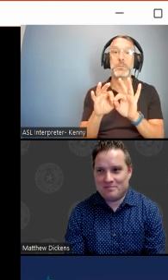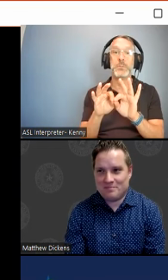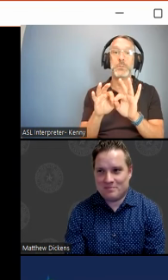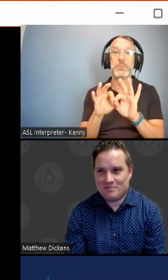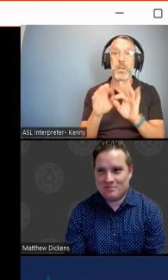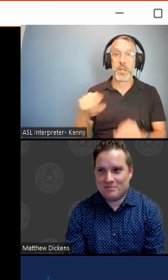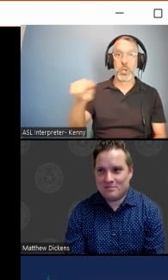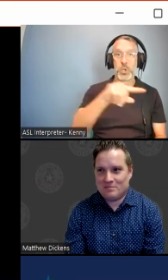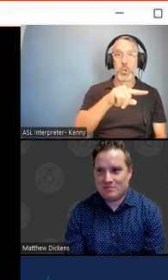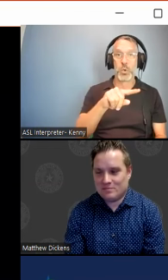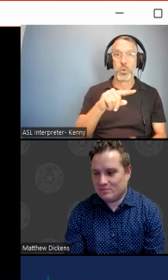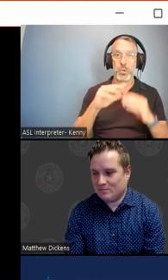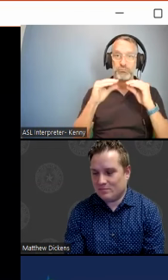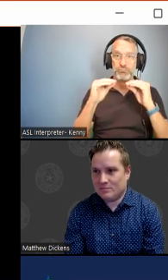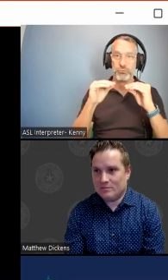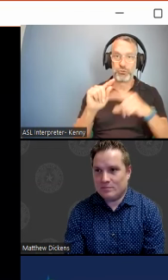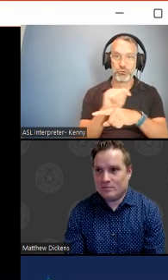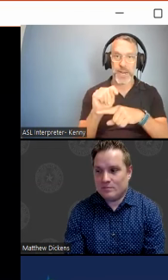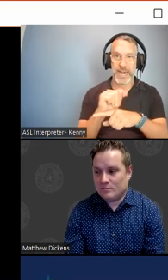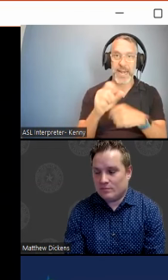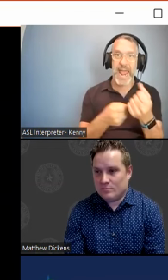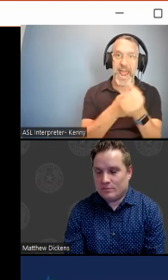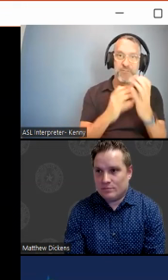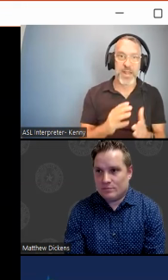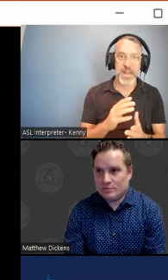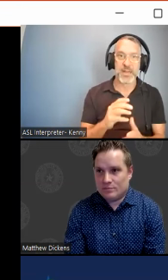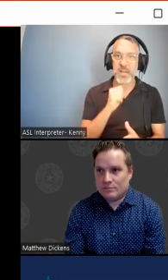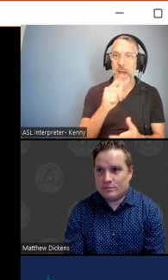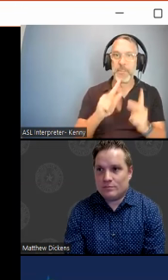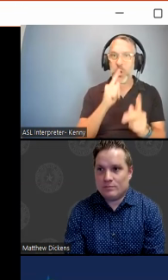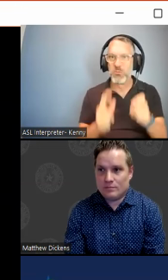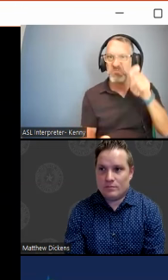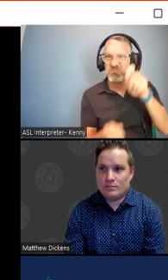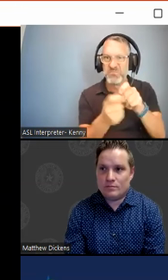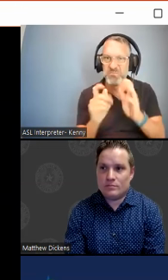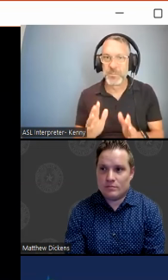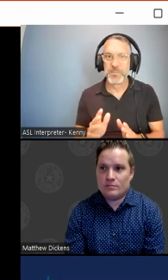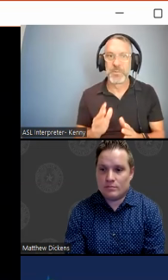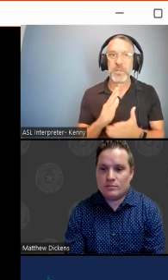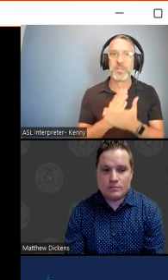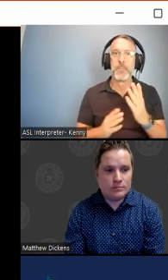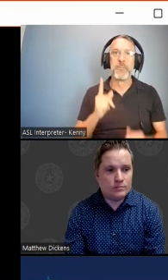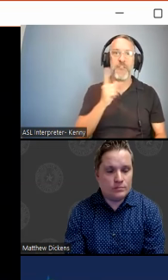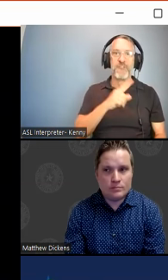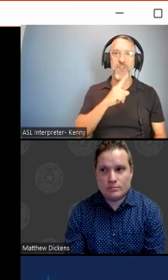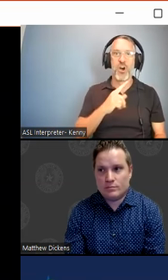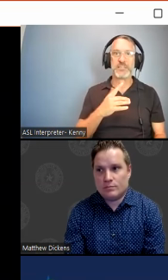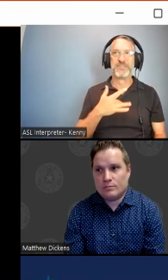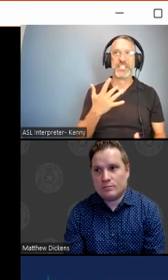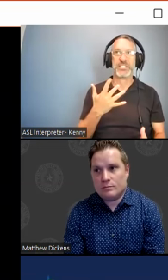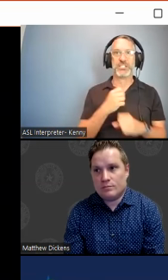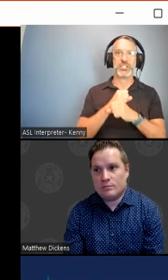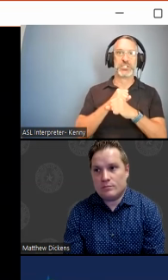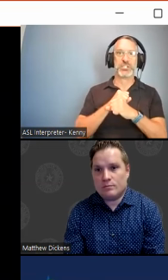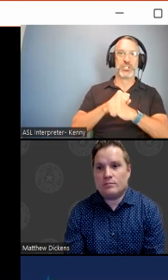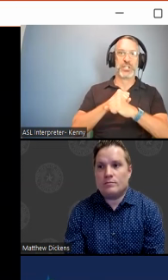that you wanna train advocates and not avengers. Some people get a false sense of security, a false